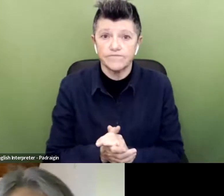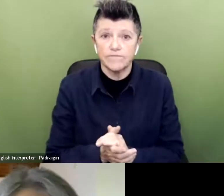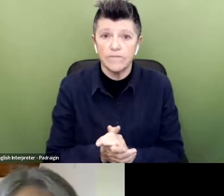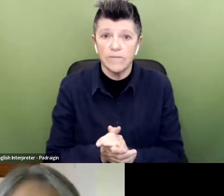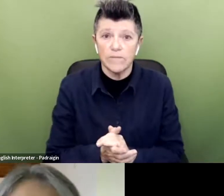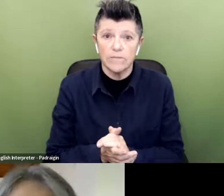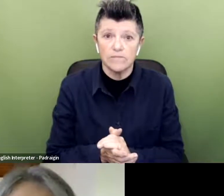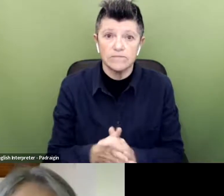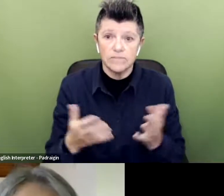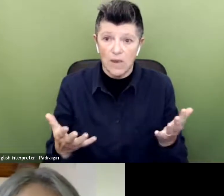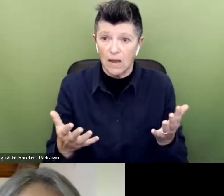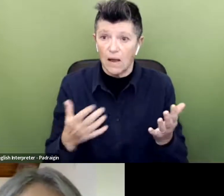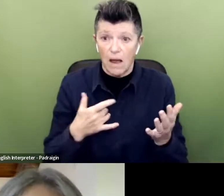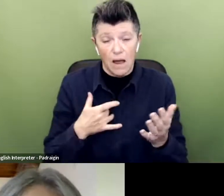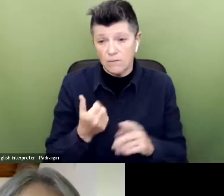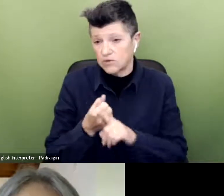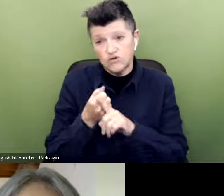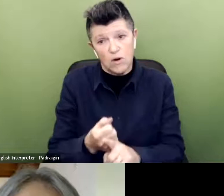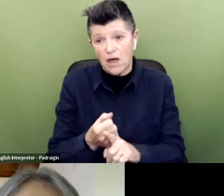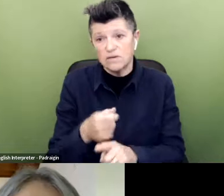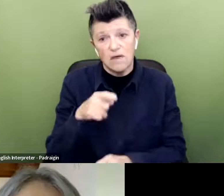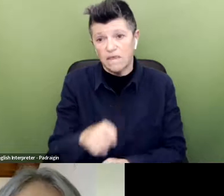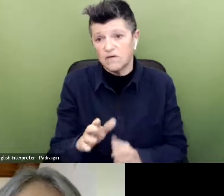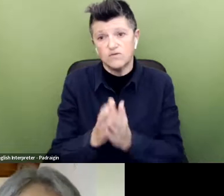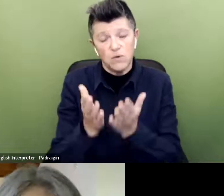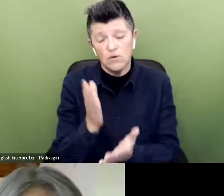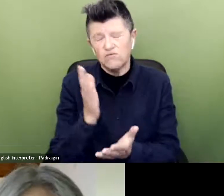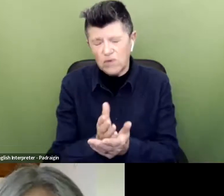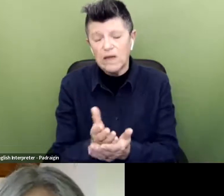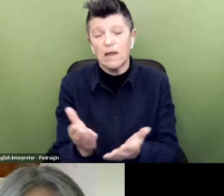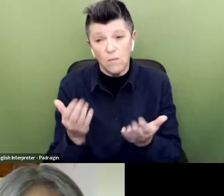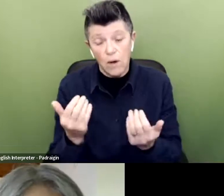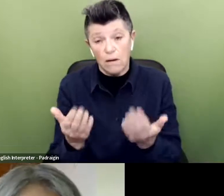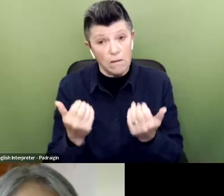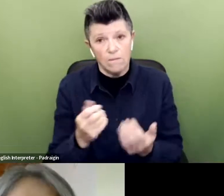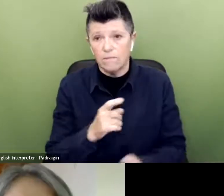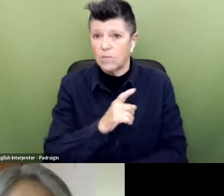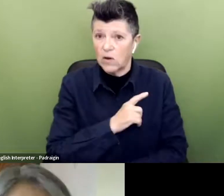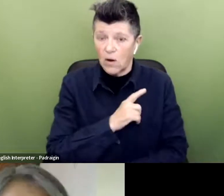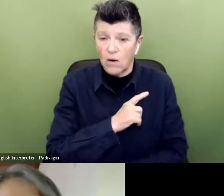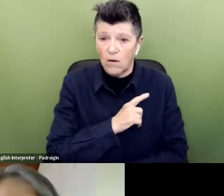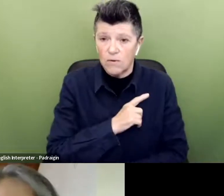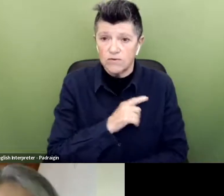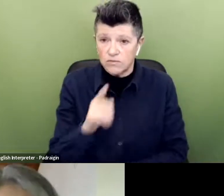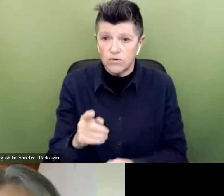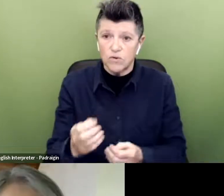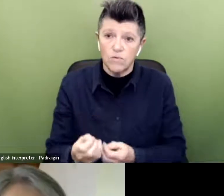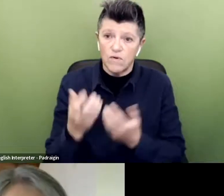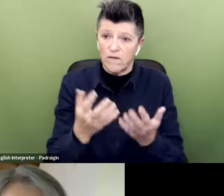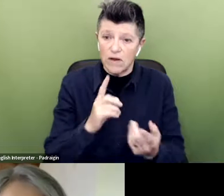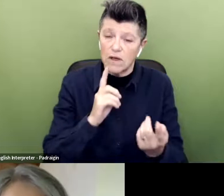I'd like to stress that this book is very welcome because she's providing answers and